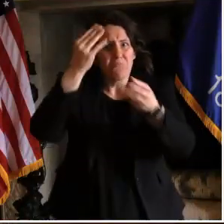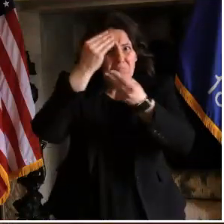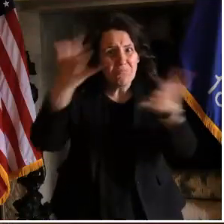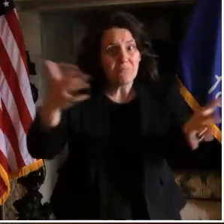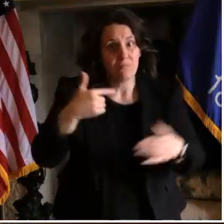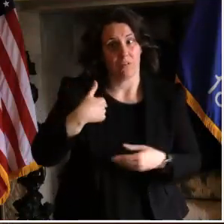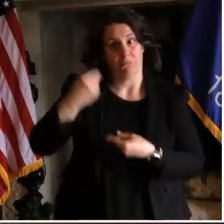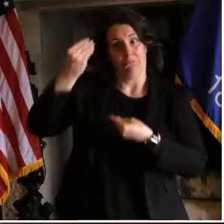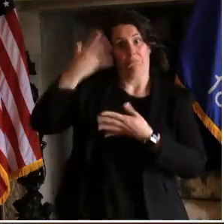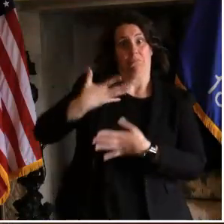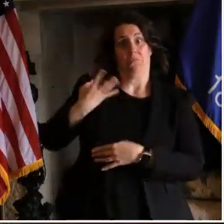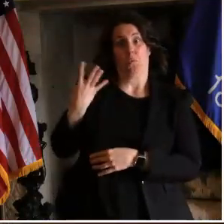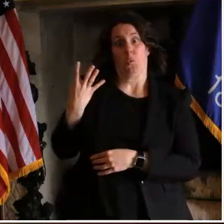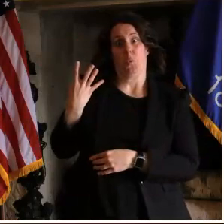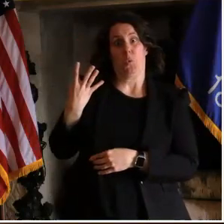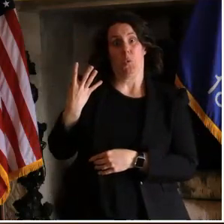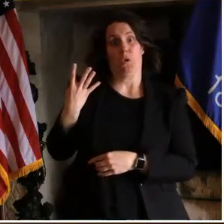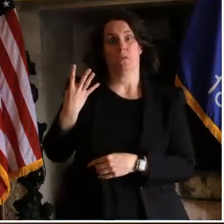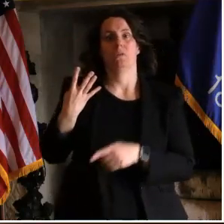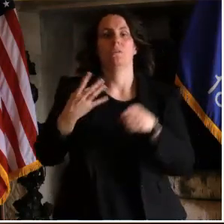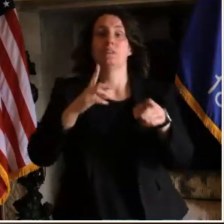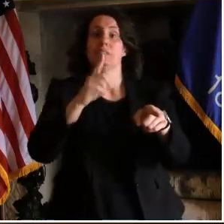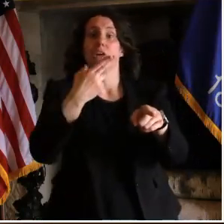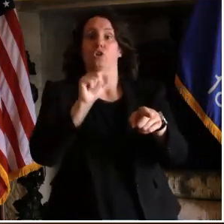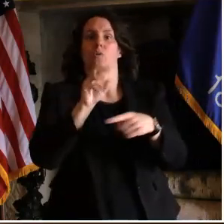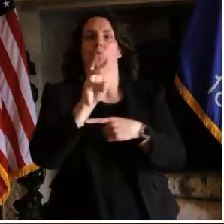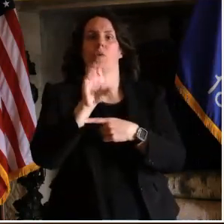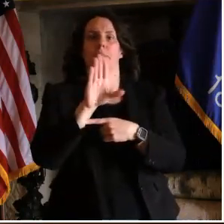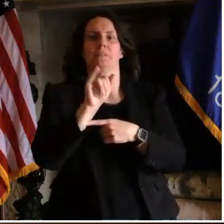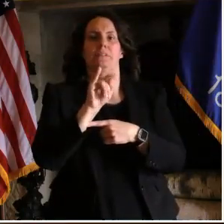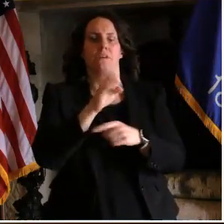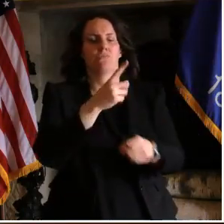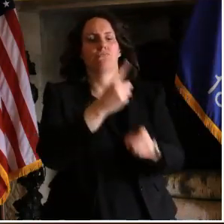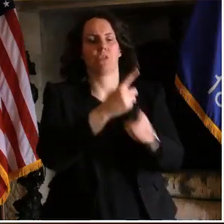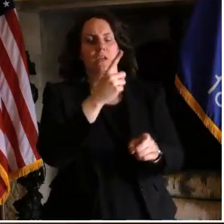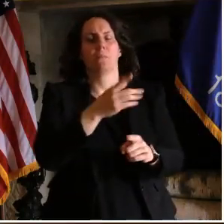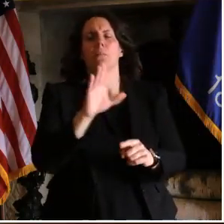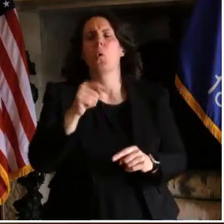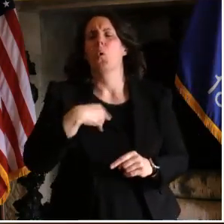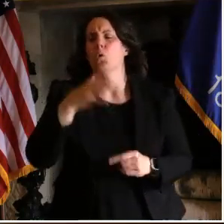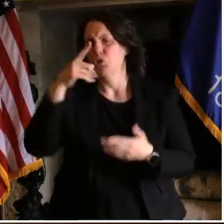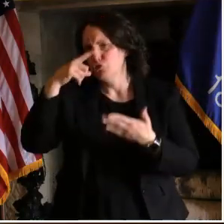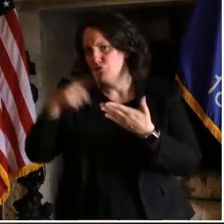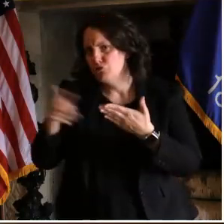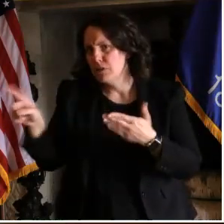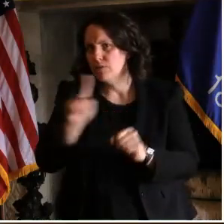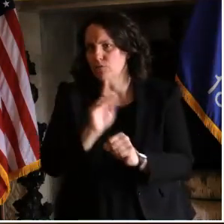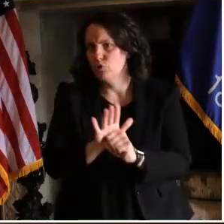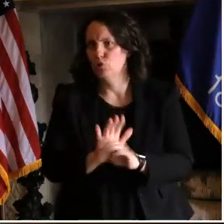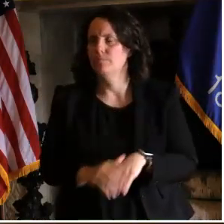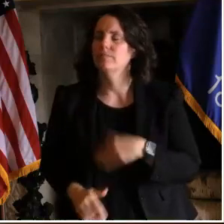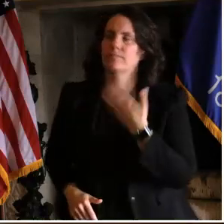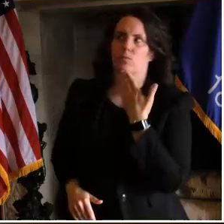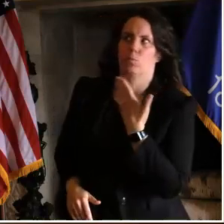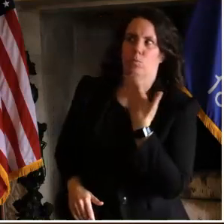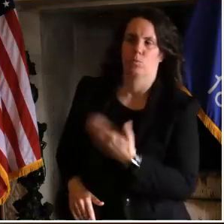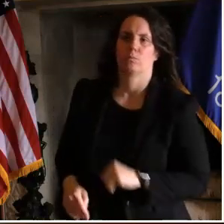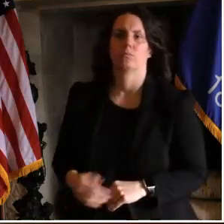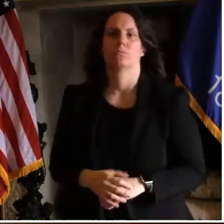is probably correct, but we will confirm with all of you. Okay, all right, thank you. Thank you. Mason Dowling